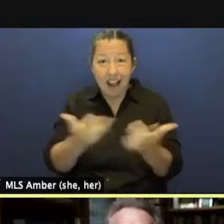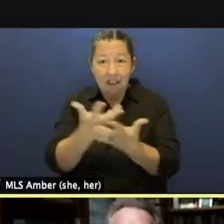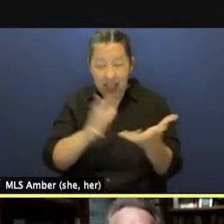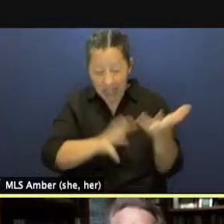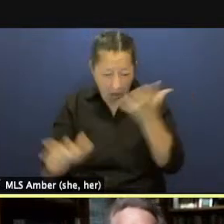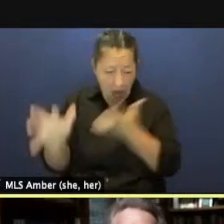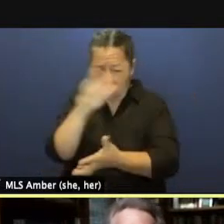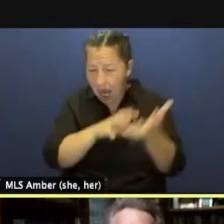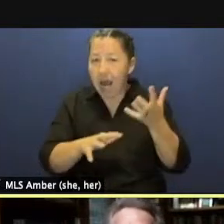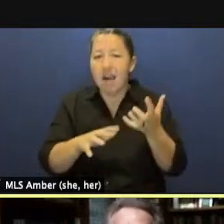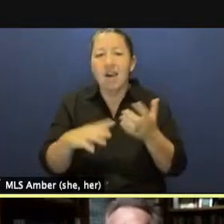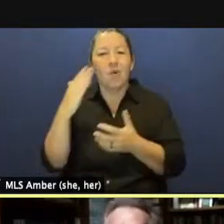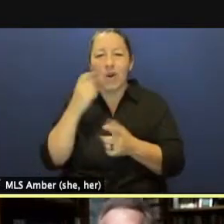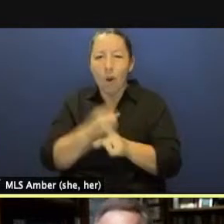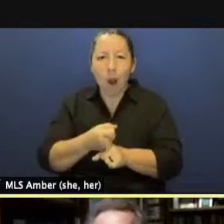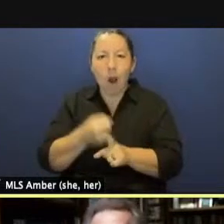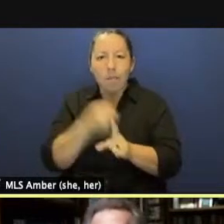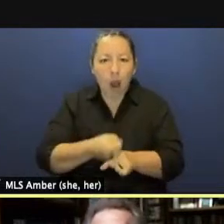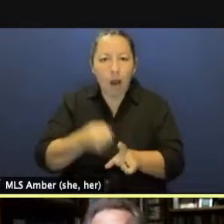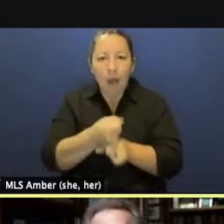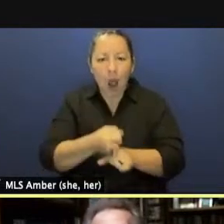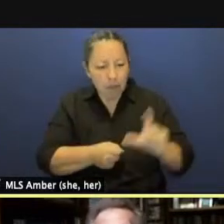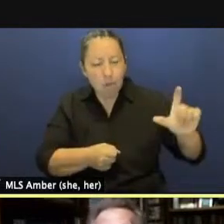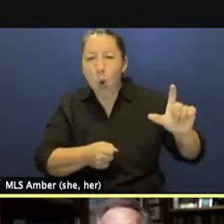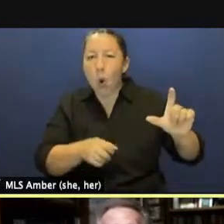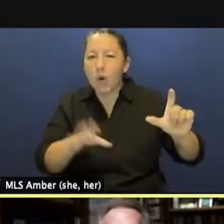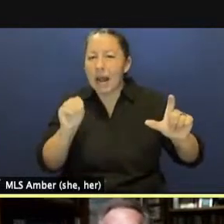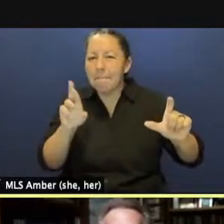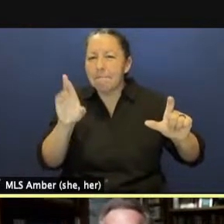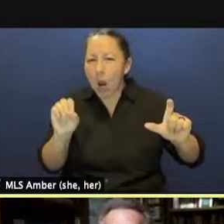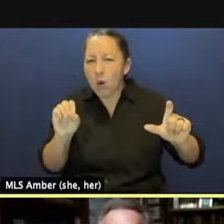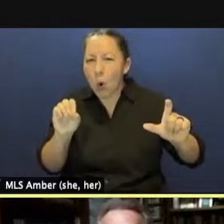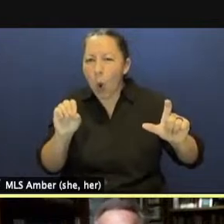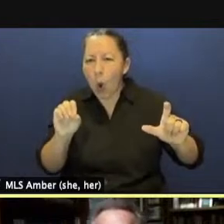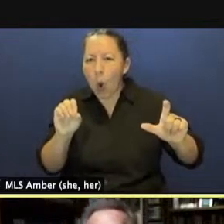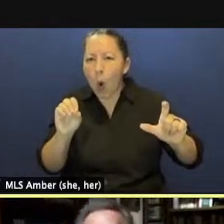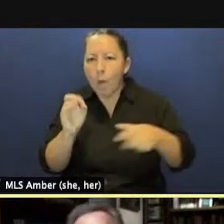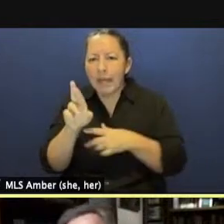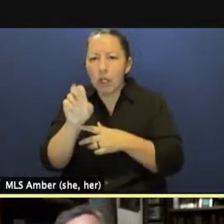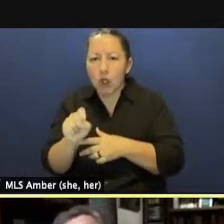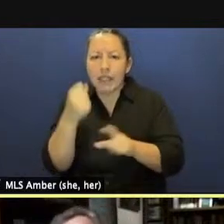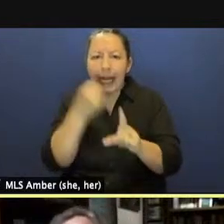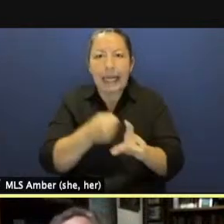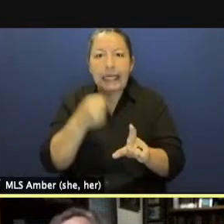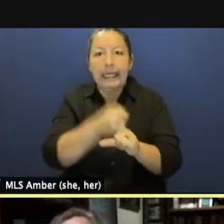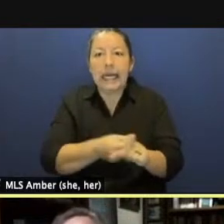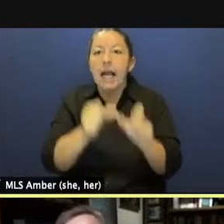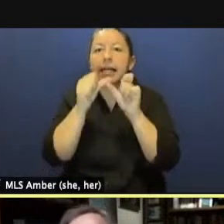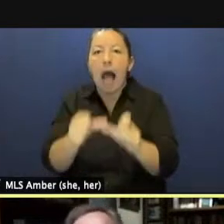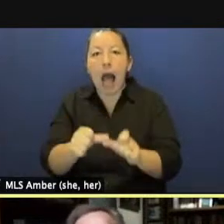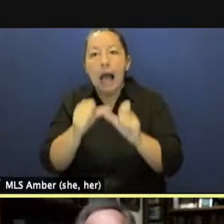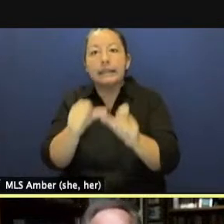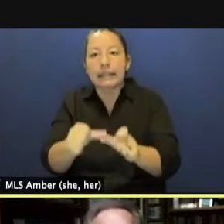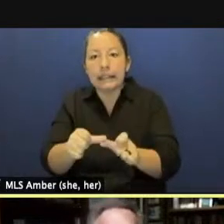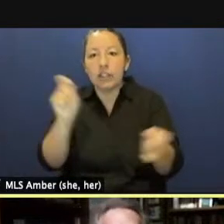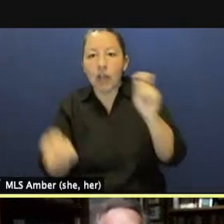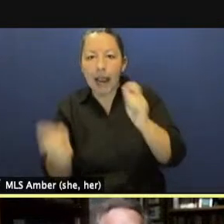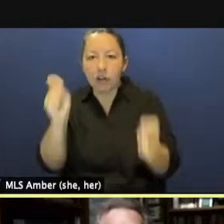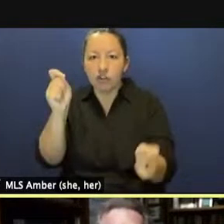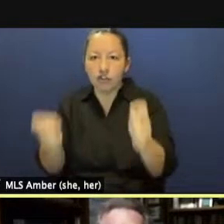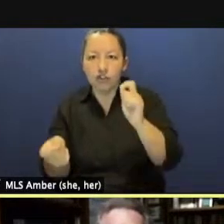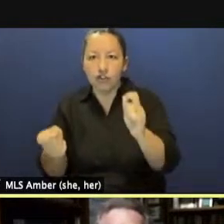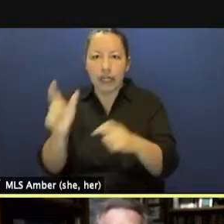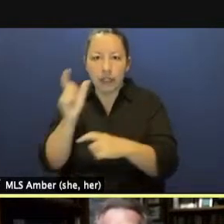history of the moon and micrometeors, the constant gardening that are going on. But if we're able to get into these permanently